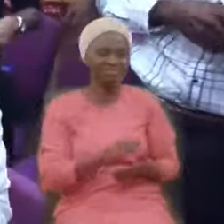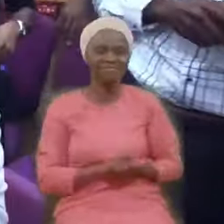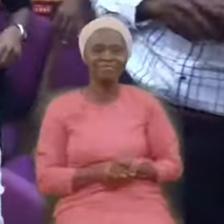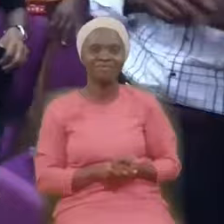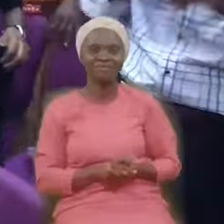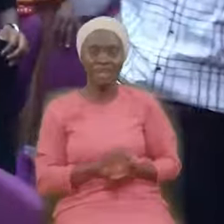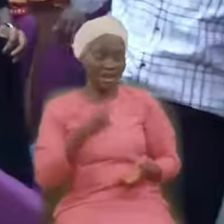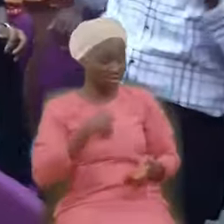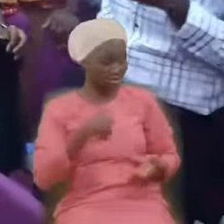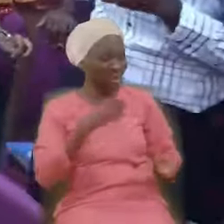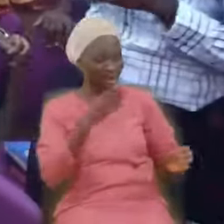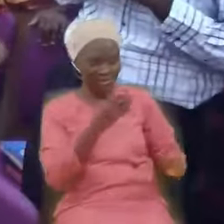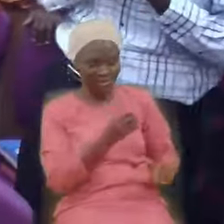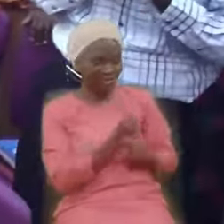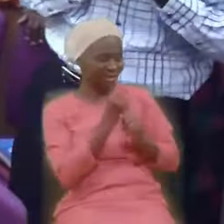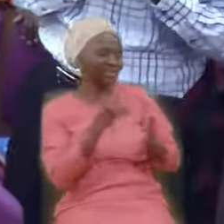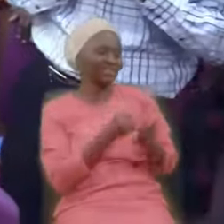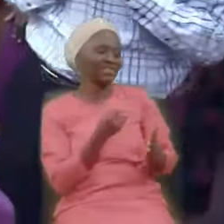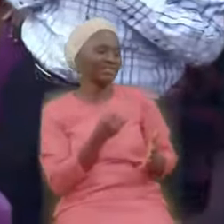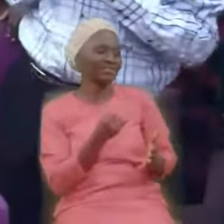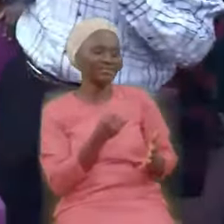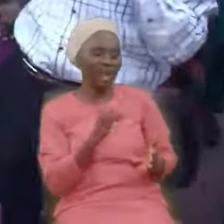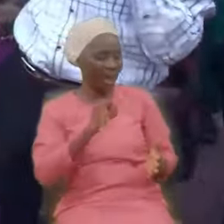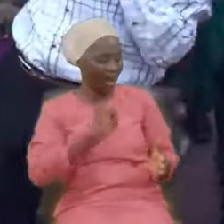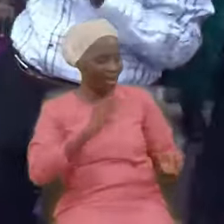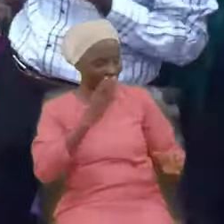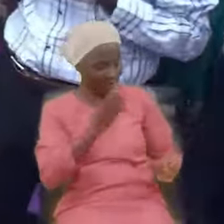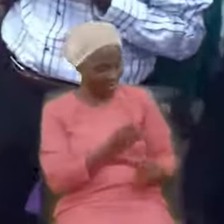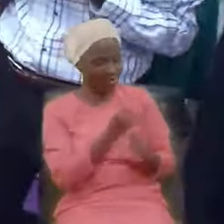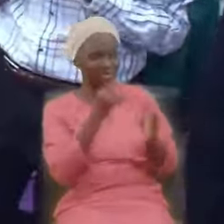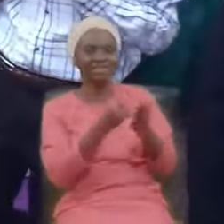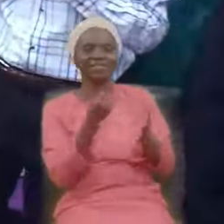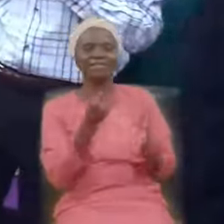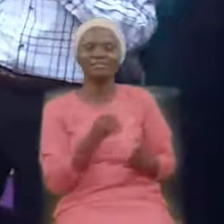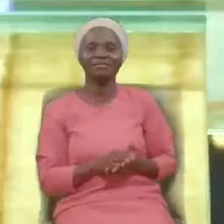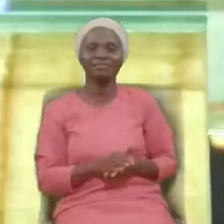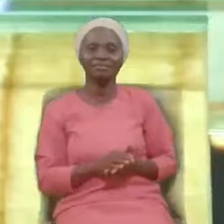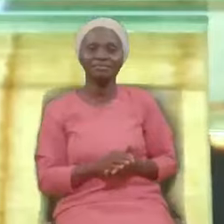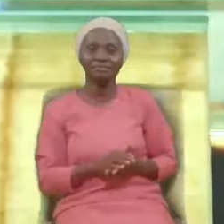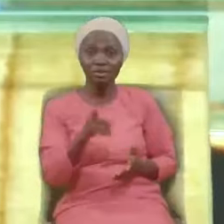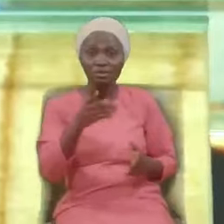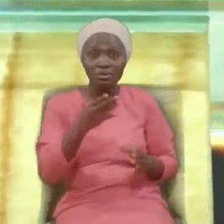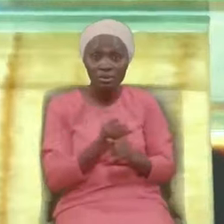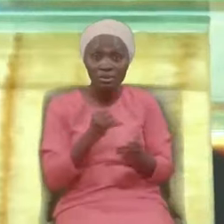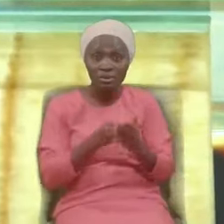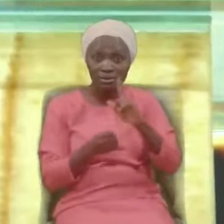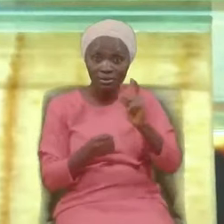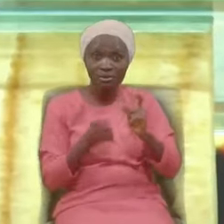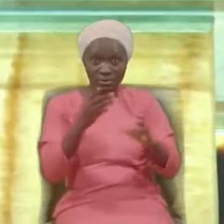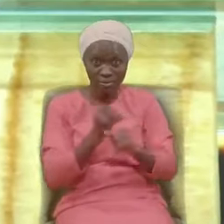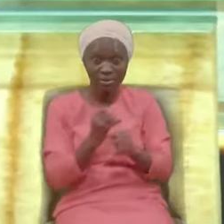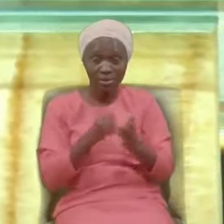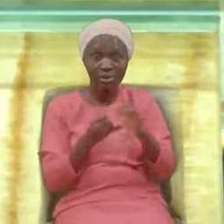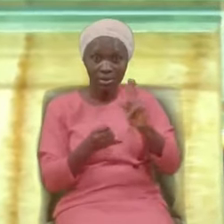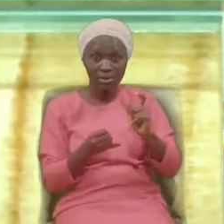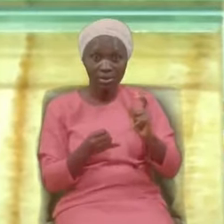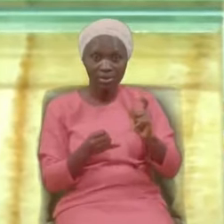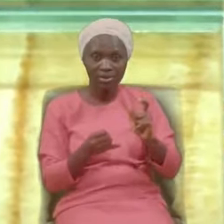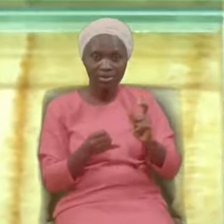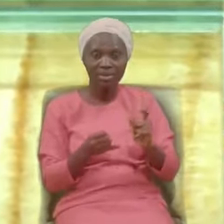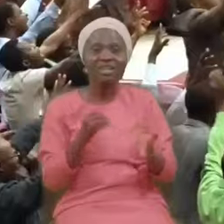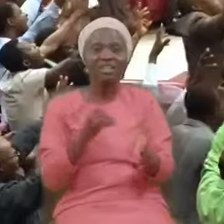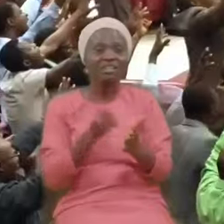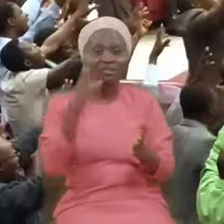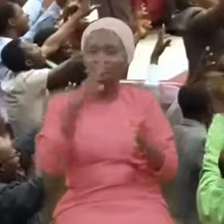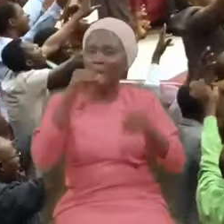I got it. I got it. Anybody got it there? Maybe permanent